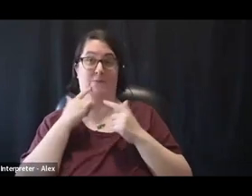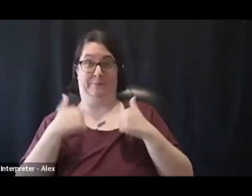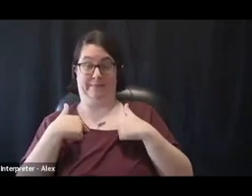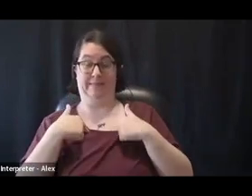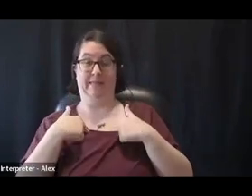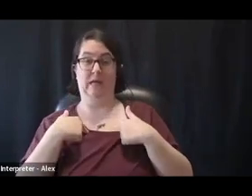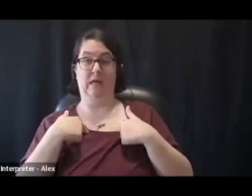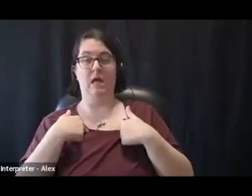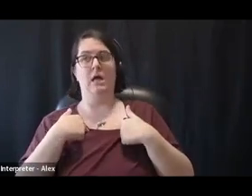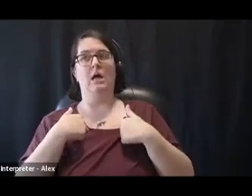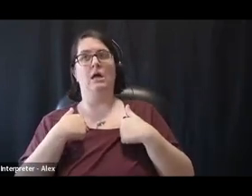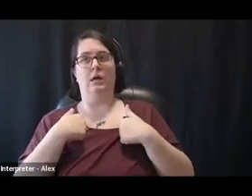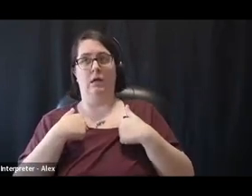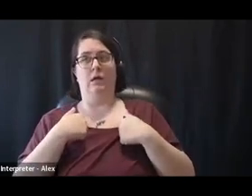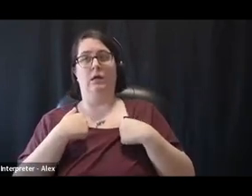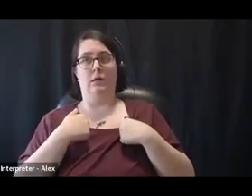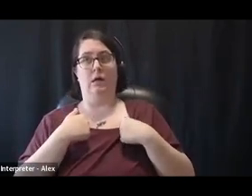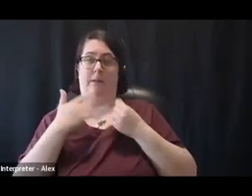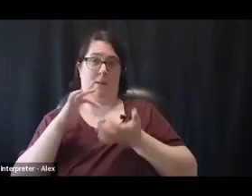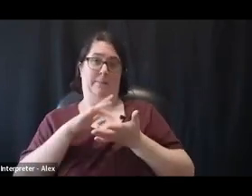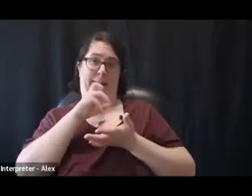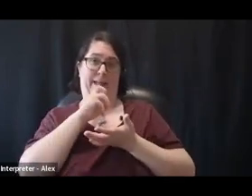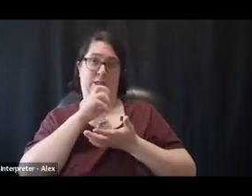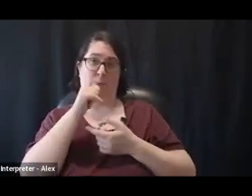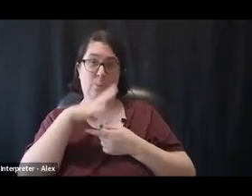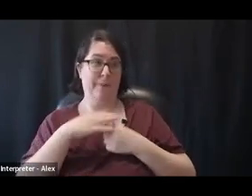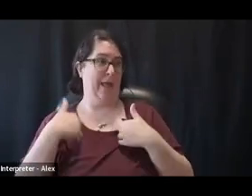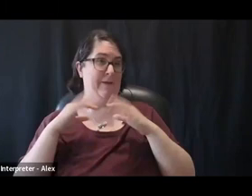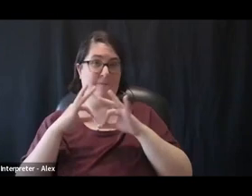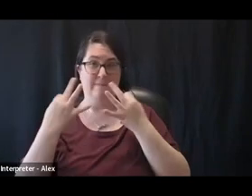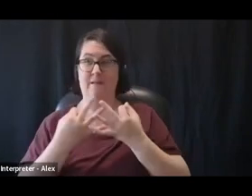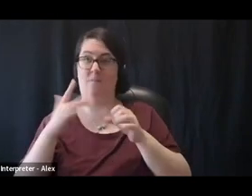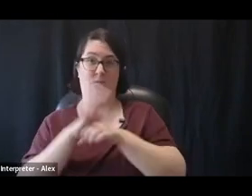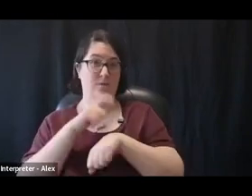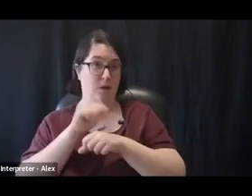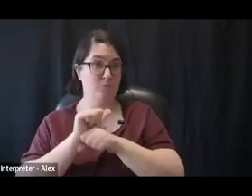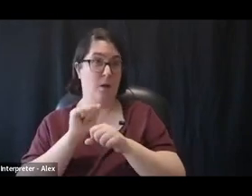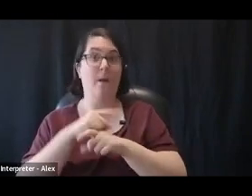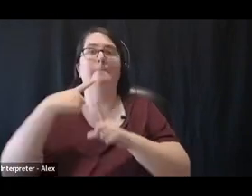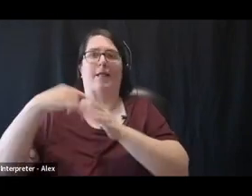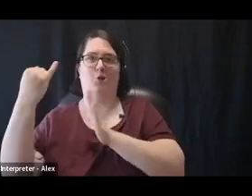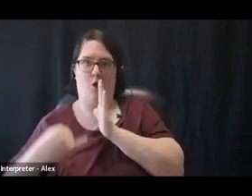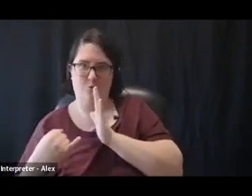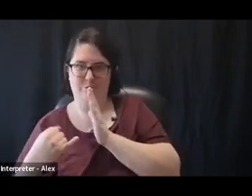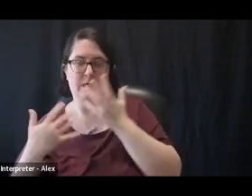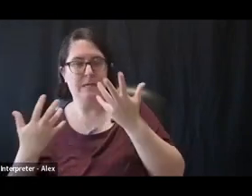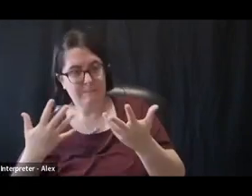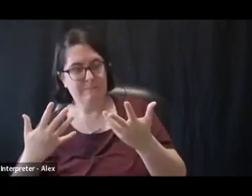I'm a middle-aged woman with a family and a full-time job and an art practice.